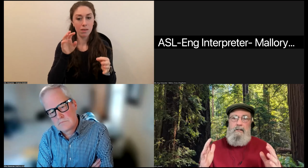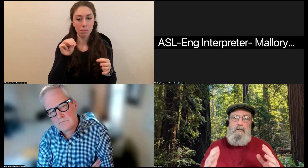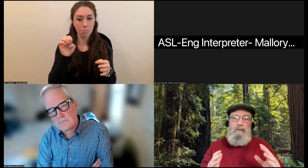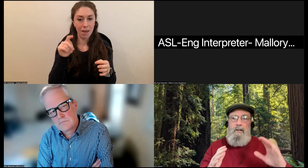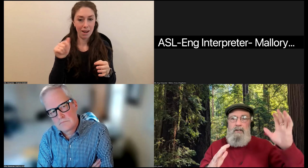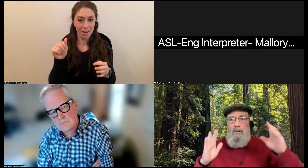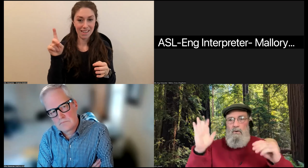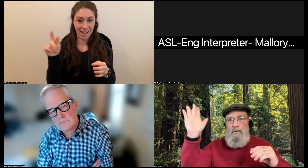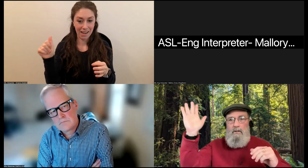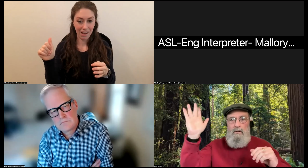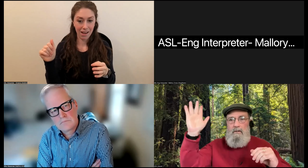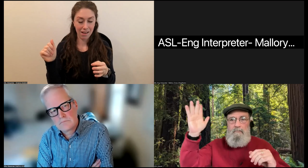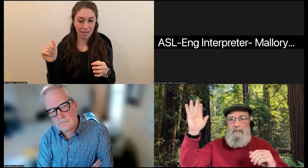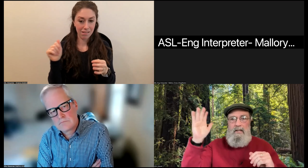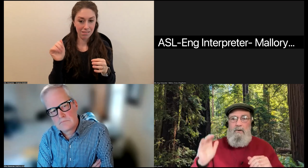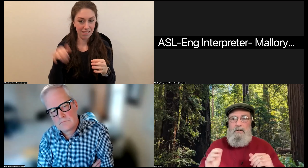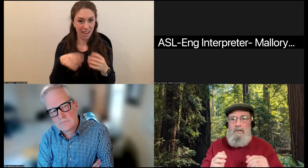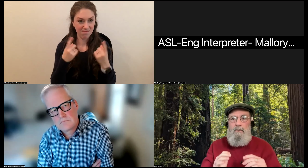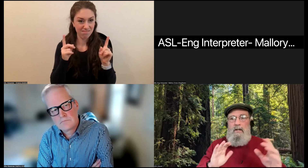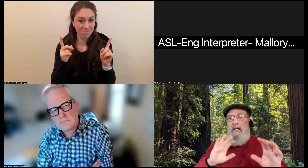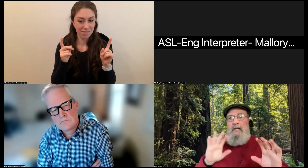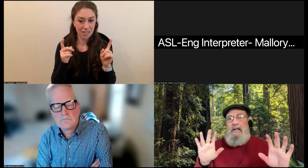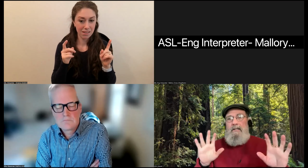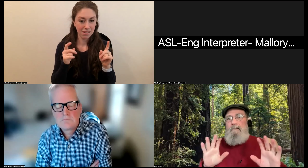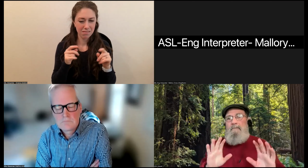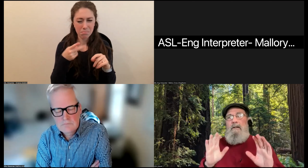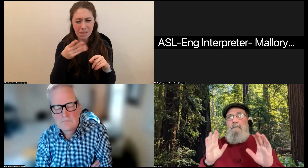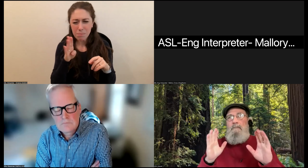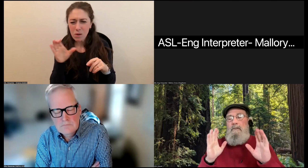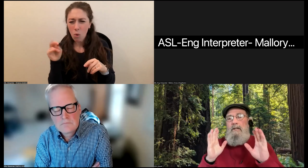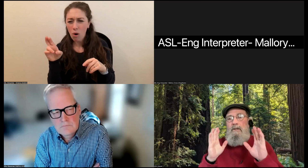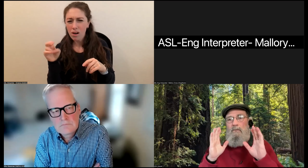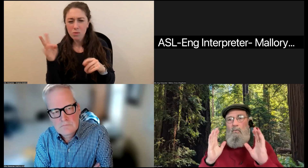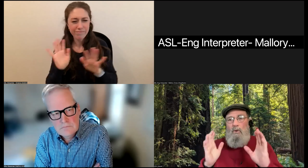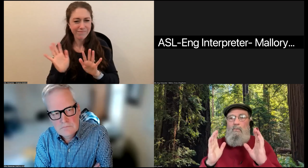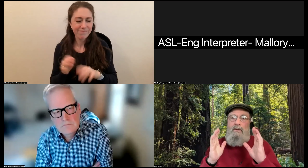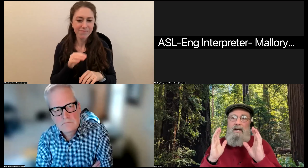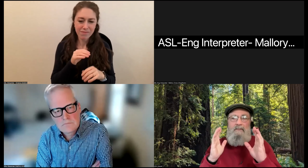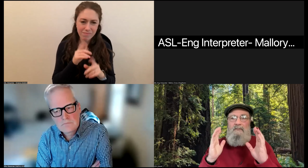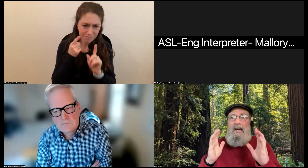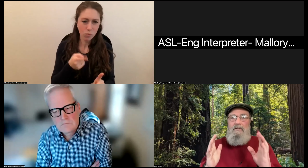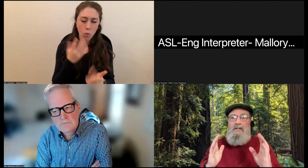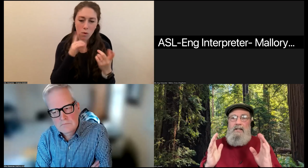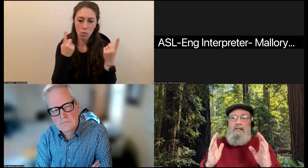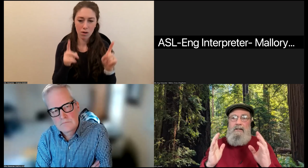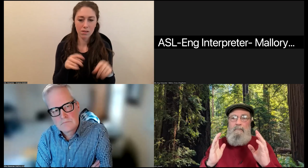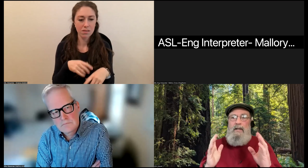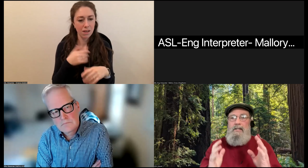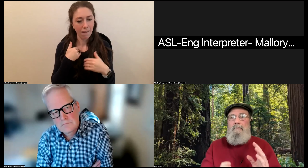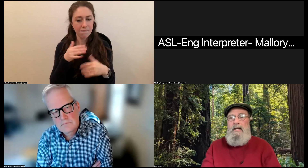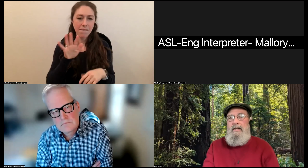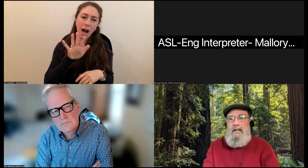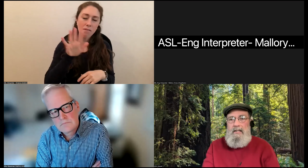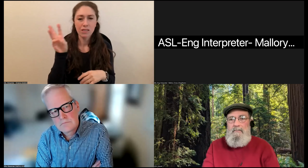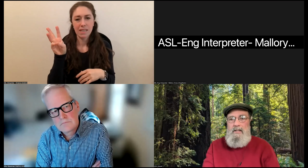that's Dublin Core or PB Core 2, or, you know, work with kind of five or six